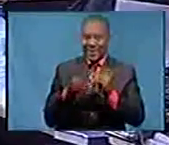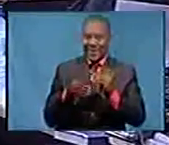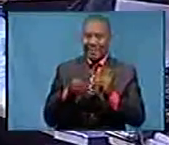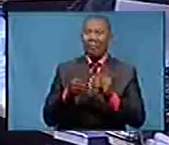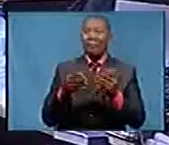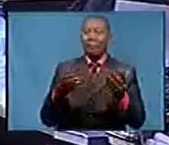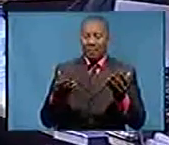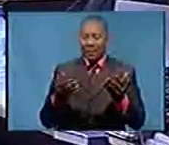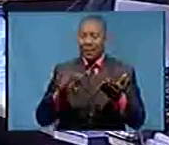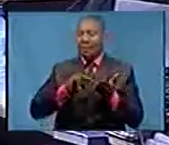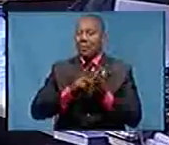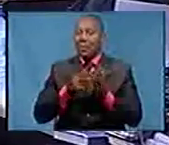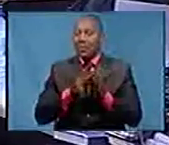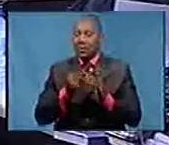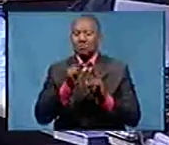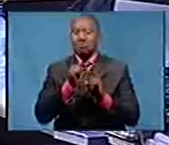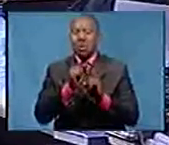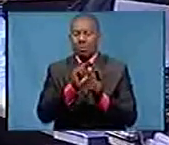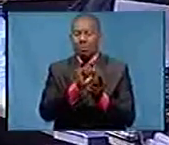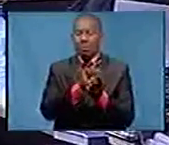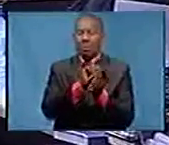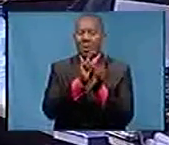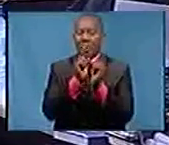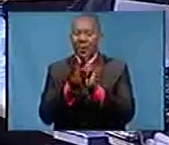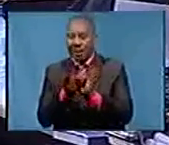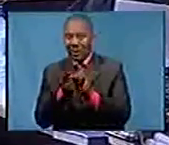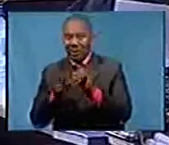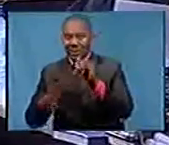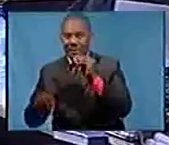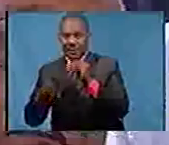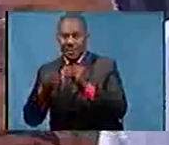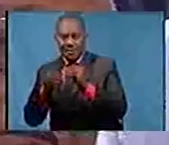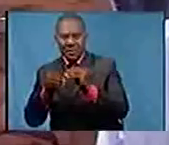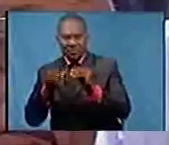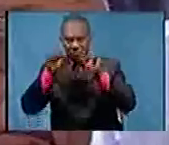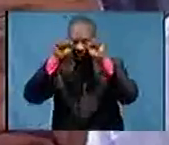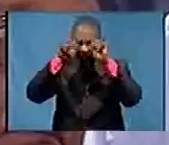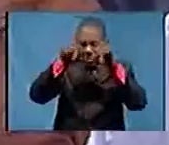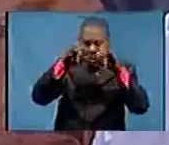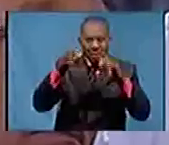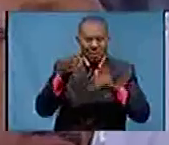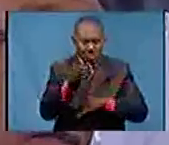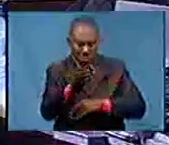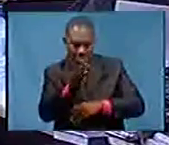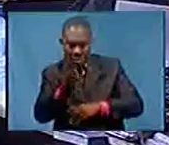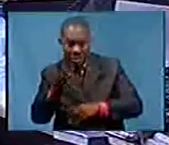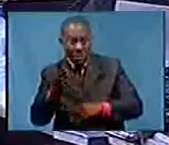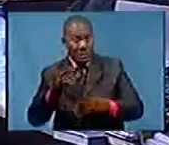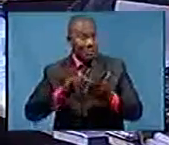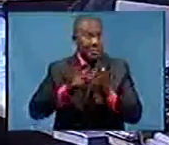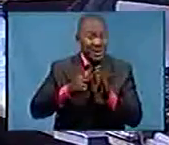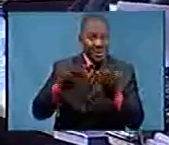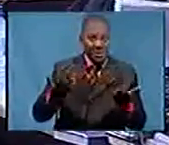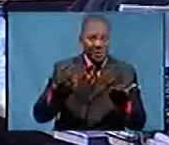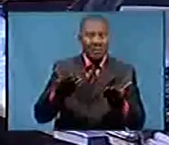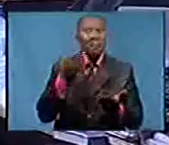words as to what a voodoo is, what a god is, and things like that, you